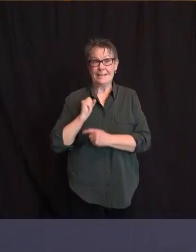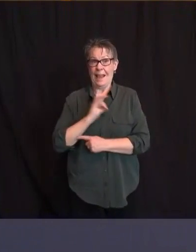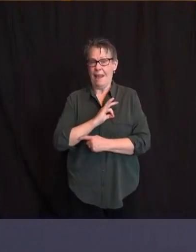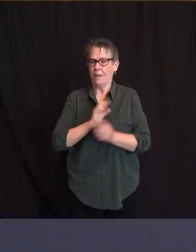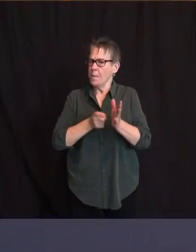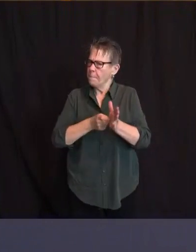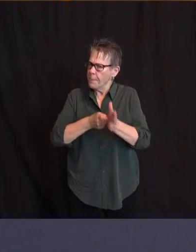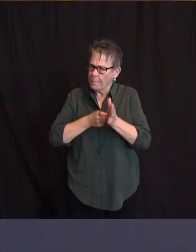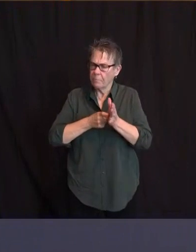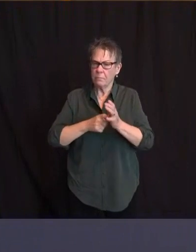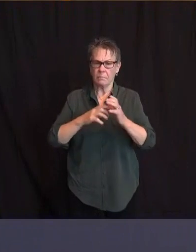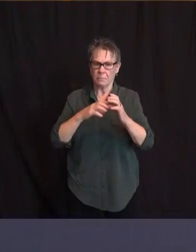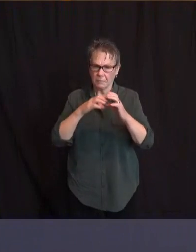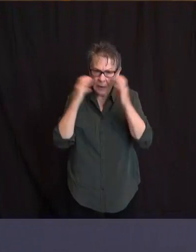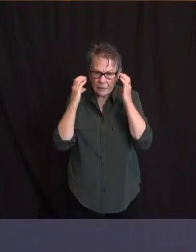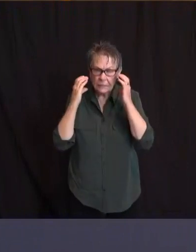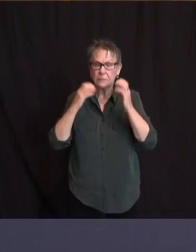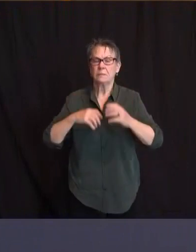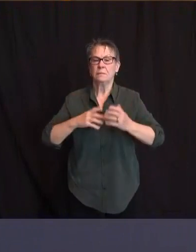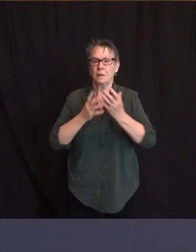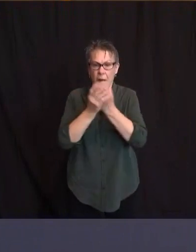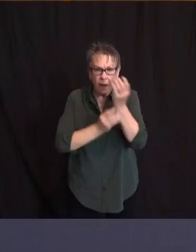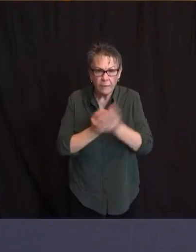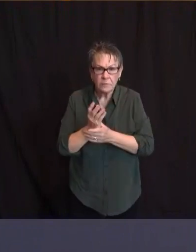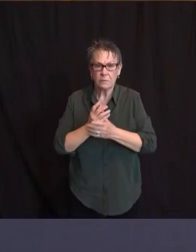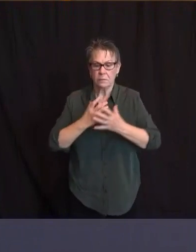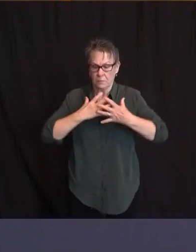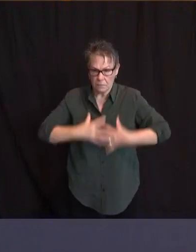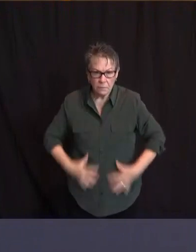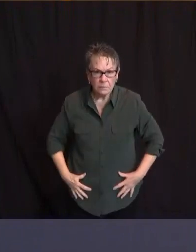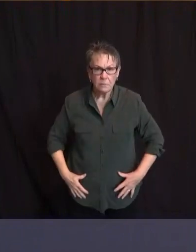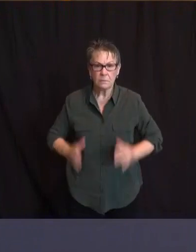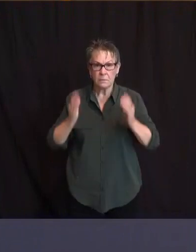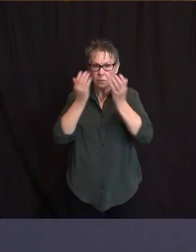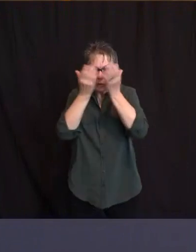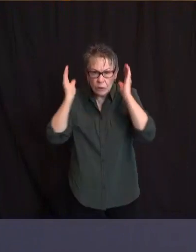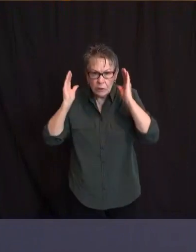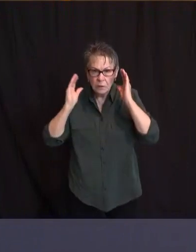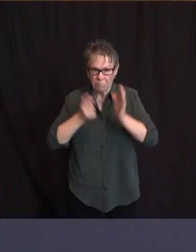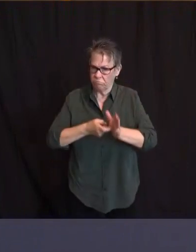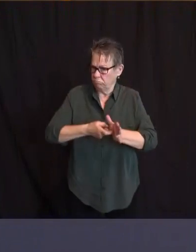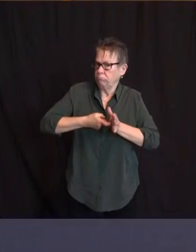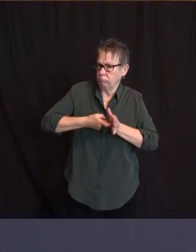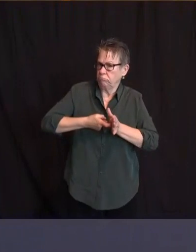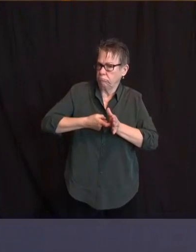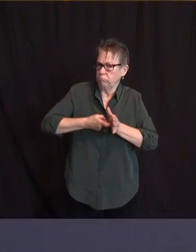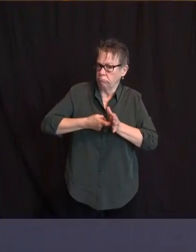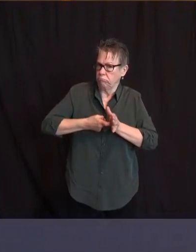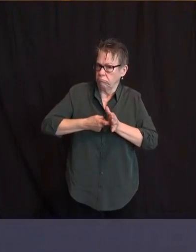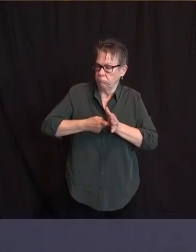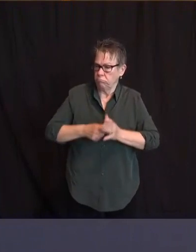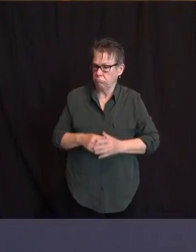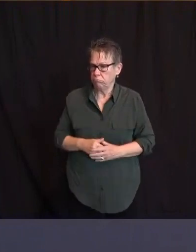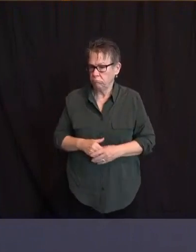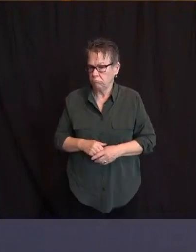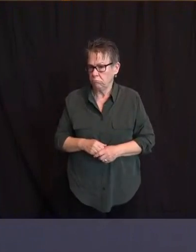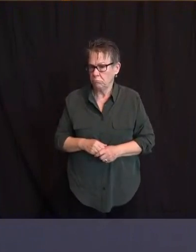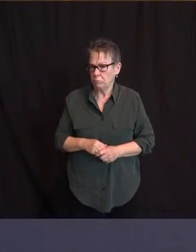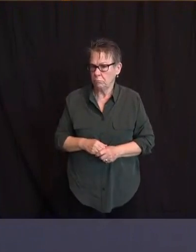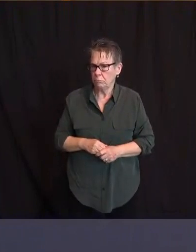were required to put together after the Wanacue situation. We've required them to assess all